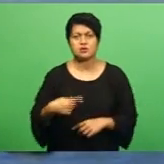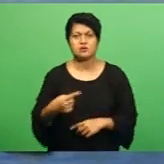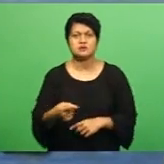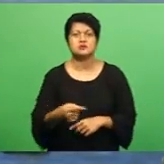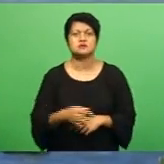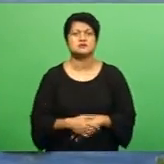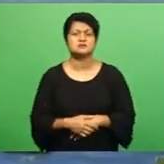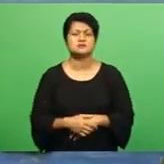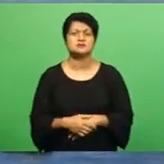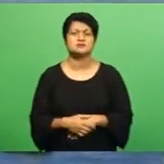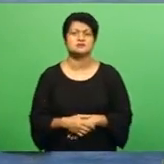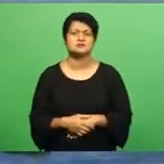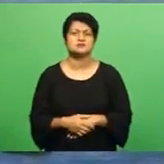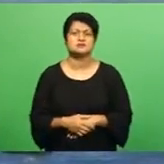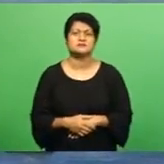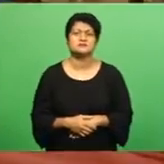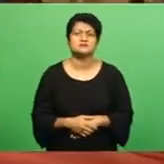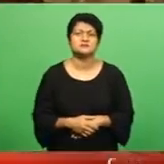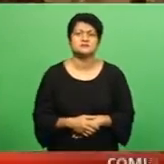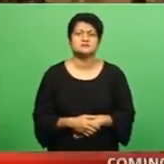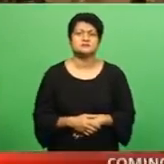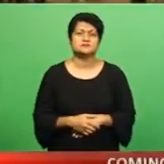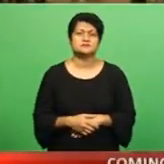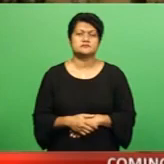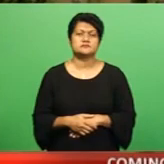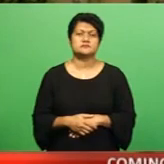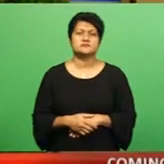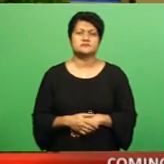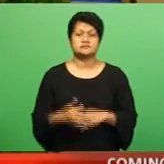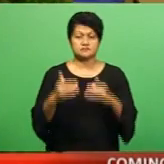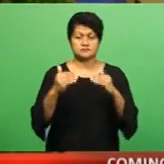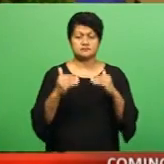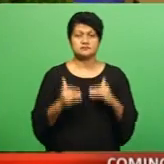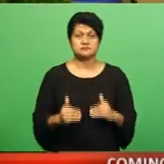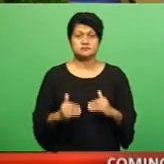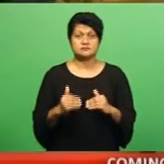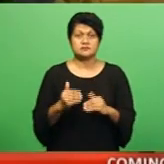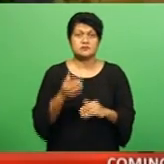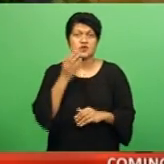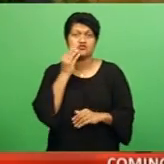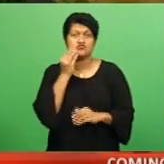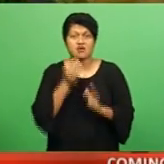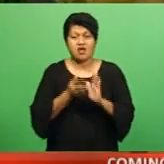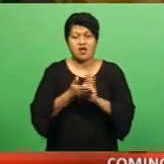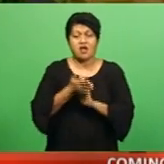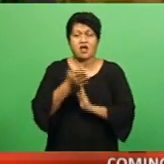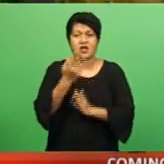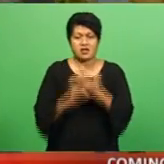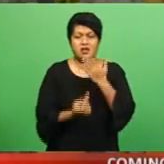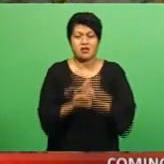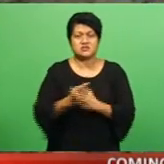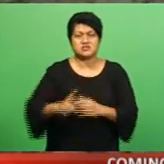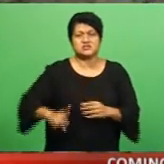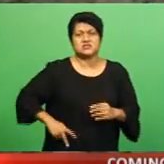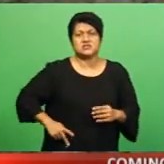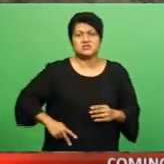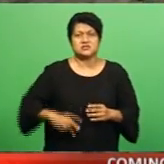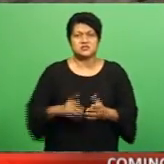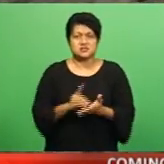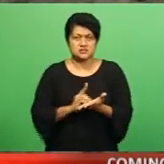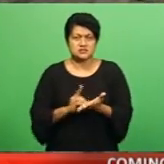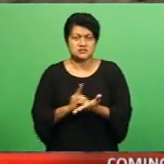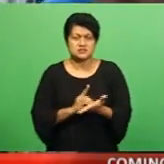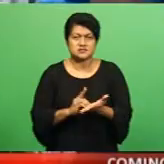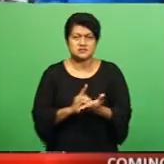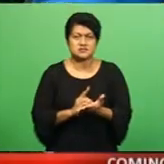Sainia Nimboila, FBC News. Up ahead, diabetes a common cause of kidney disease